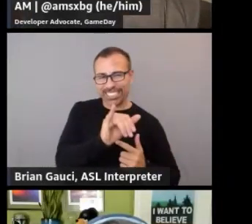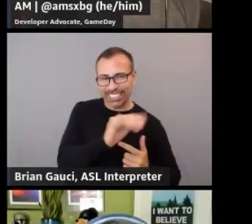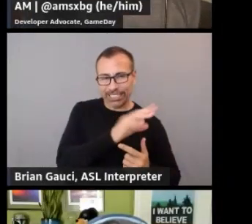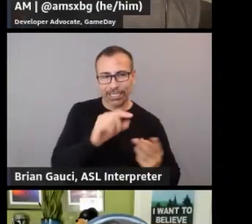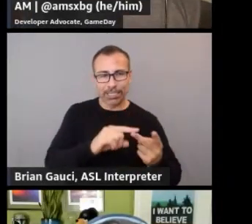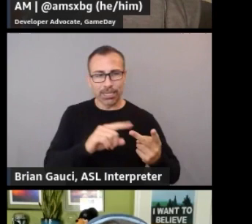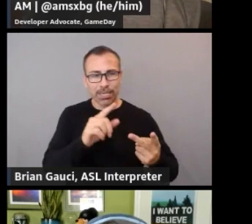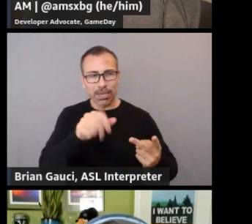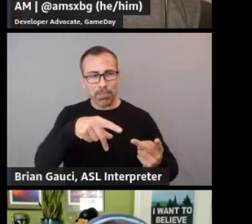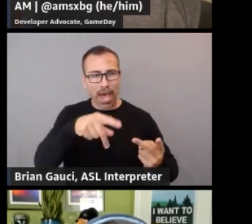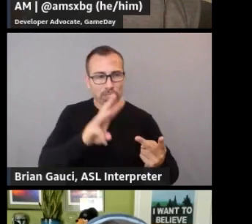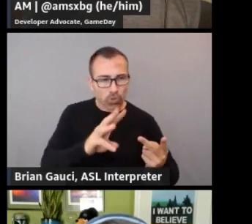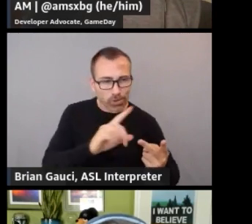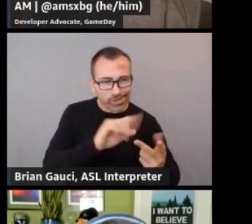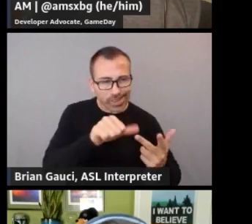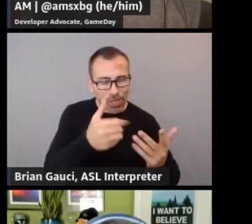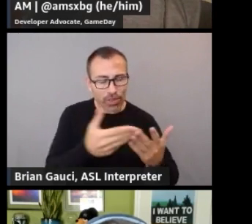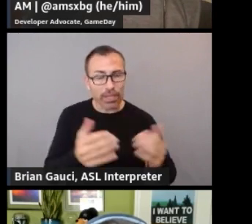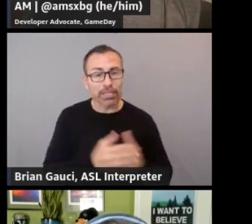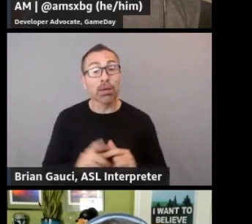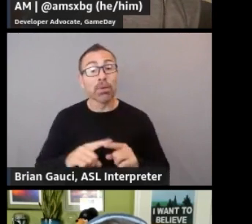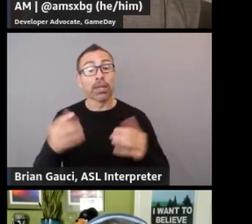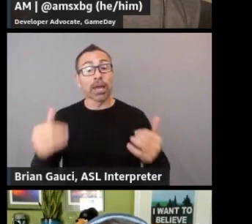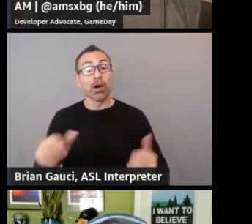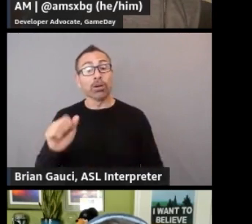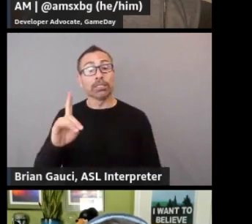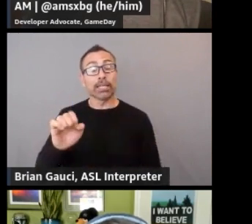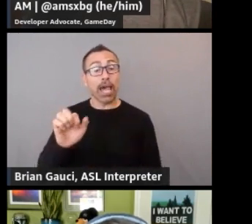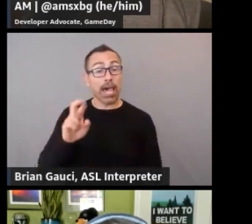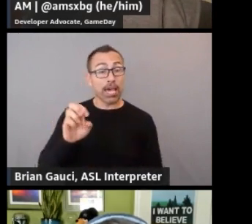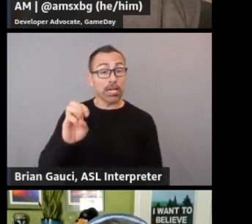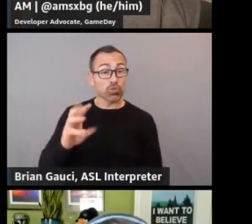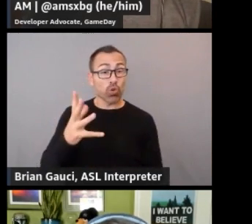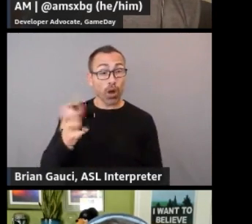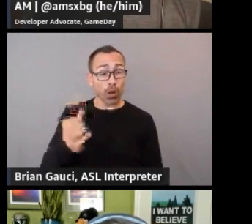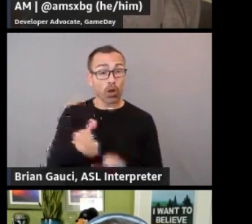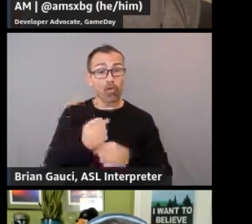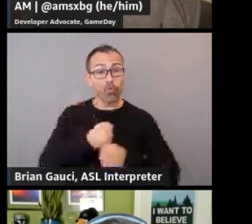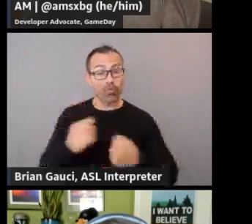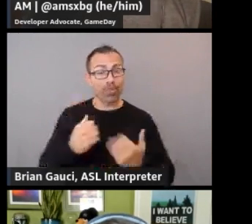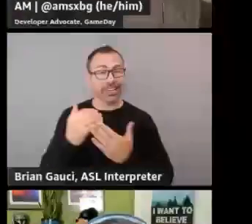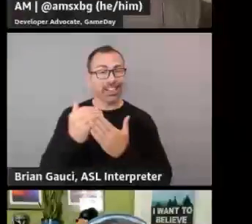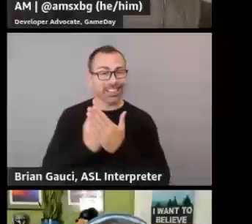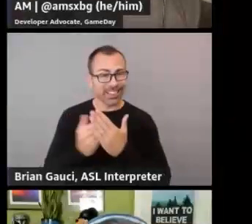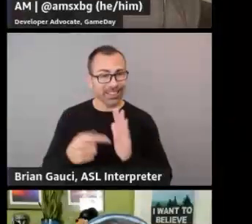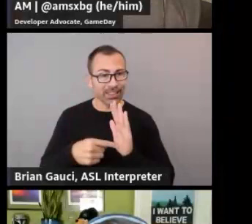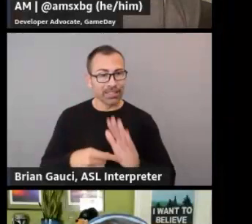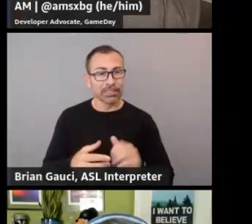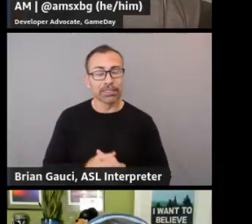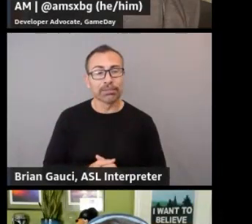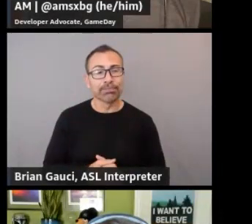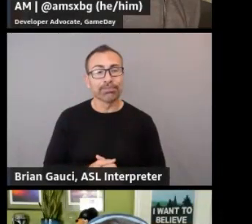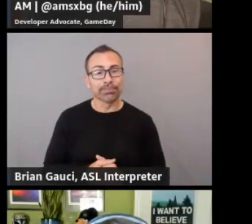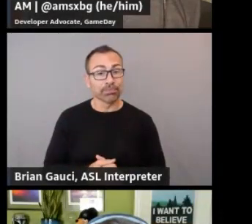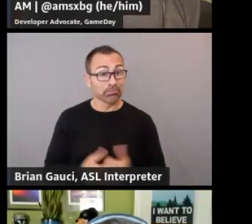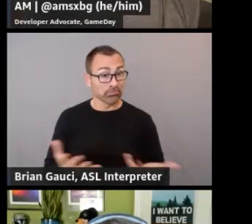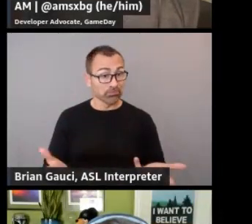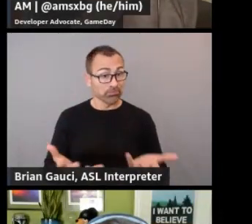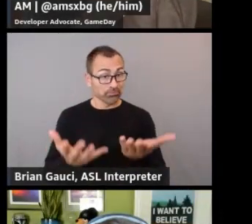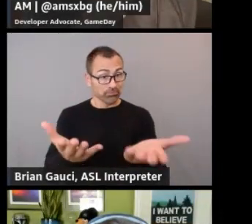create a task list. So I'm going to say, yep, I want to create a demo here. And what do we see?